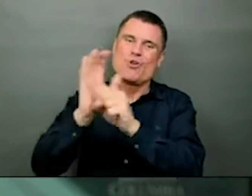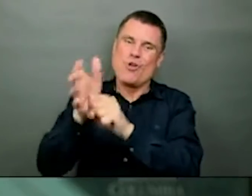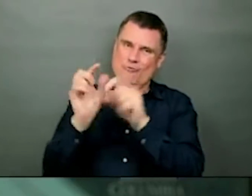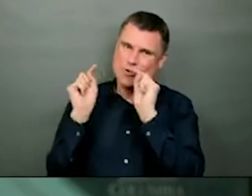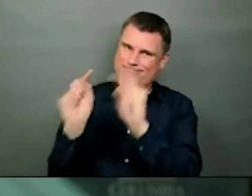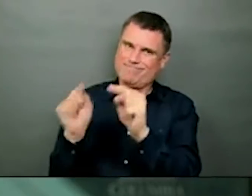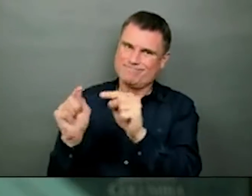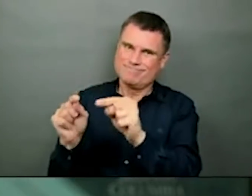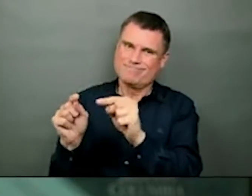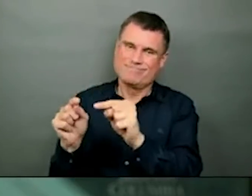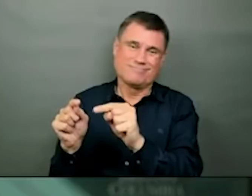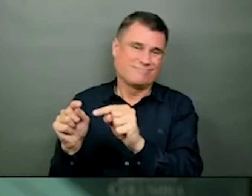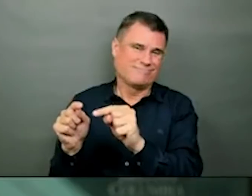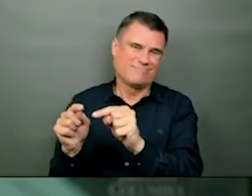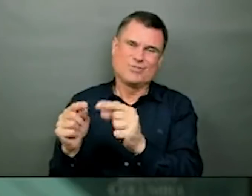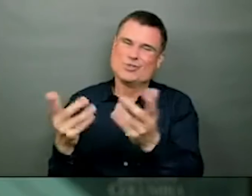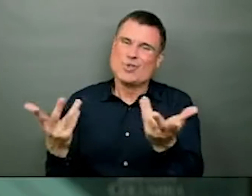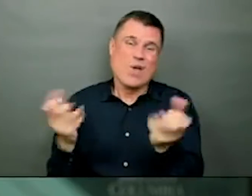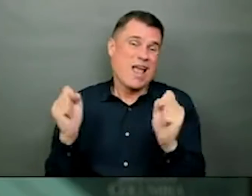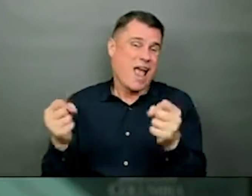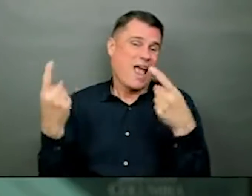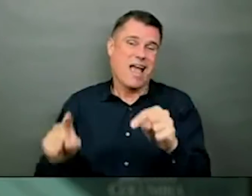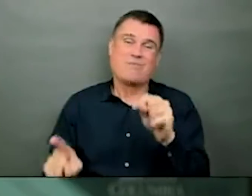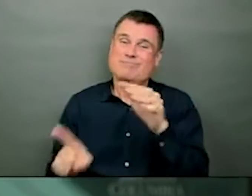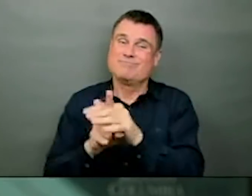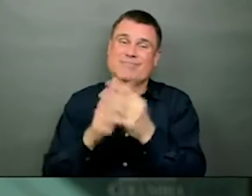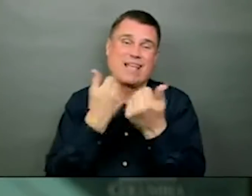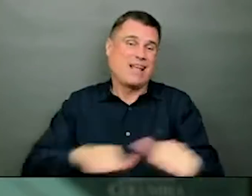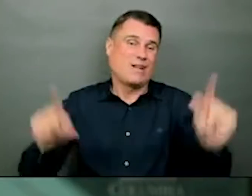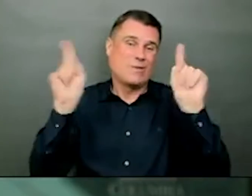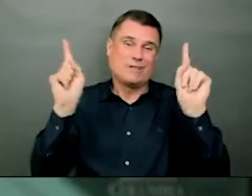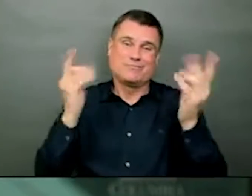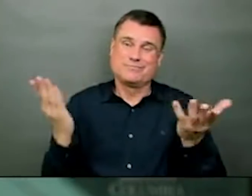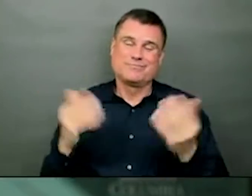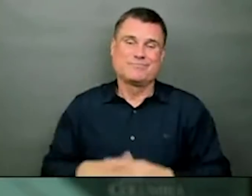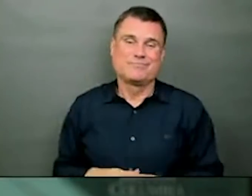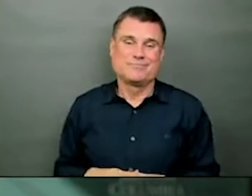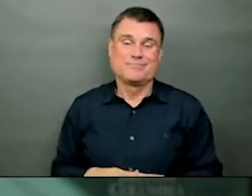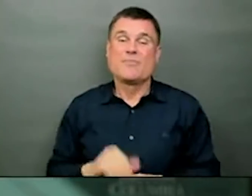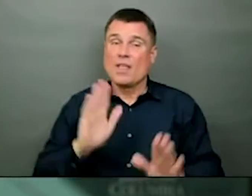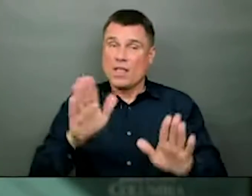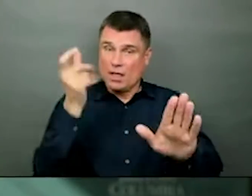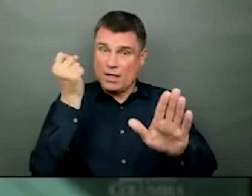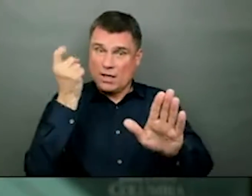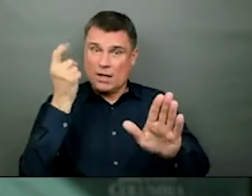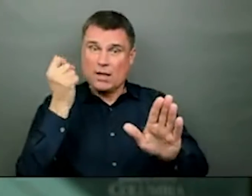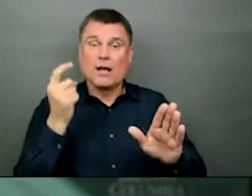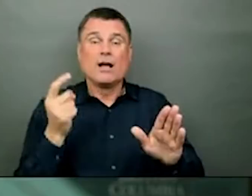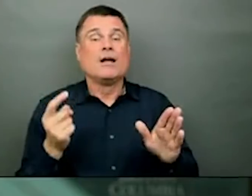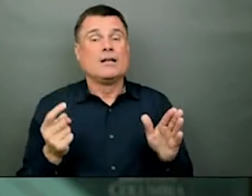period where we're still in respiratory illness season,